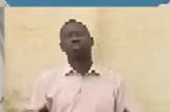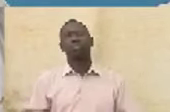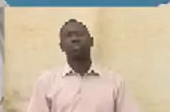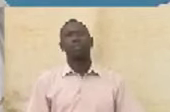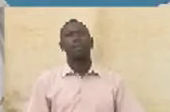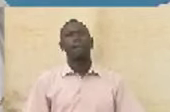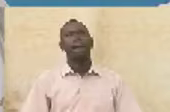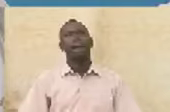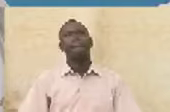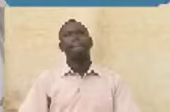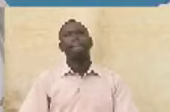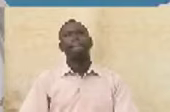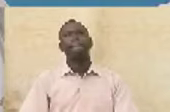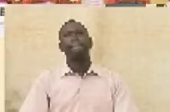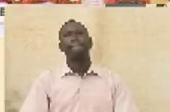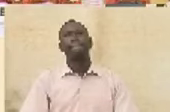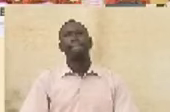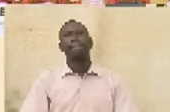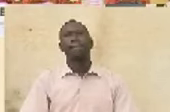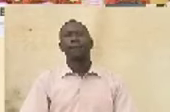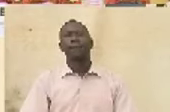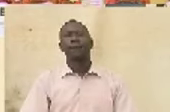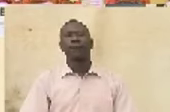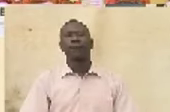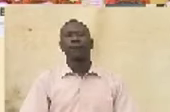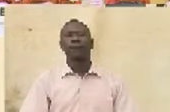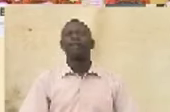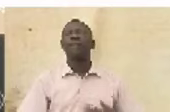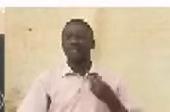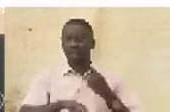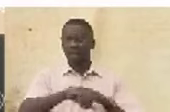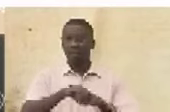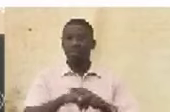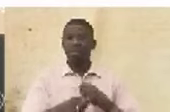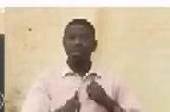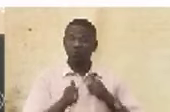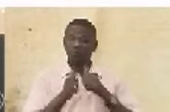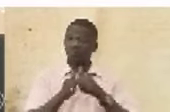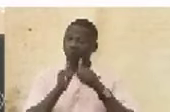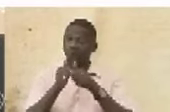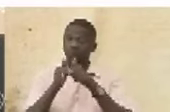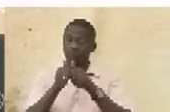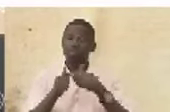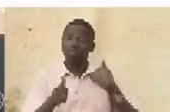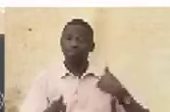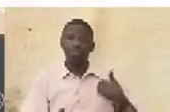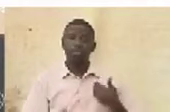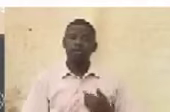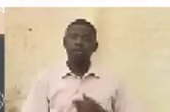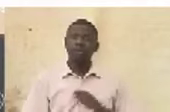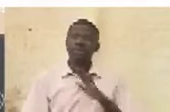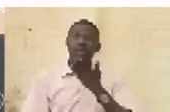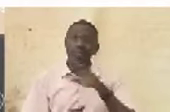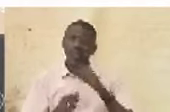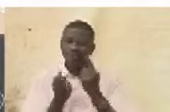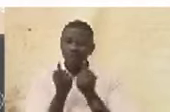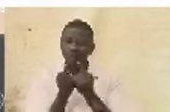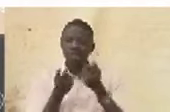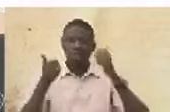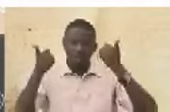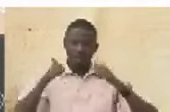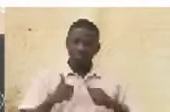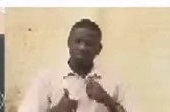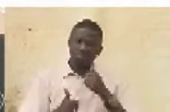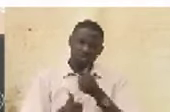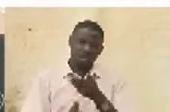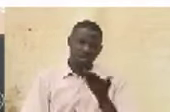During the process when they were running after people, o tambo men na waro men be mul bay ndikam, did anything happen there? Ko ku keta jela